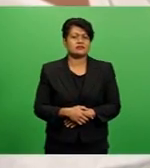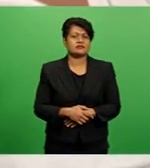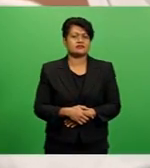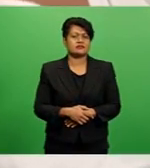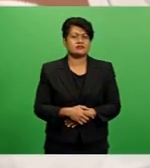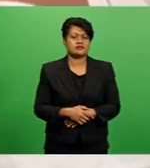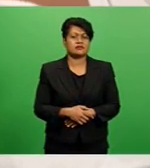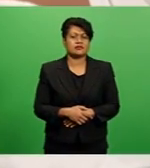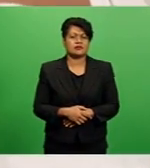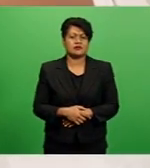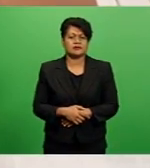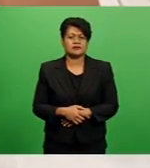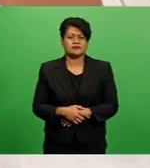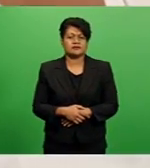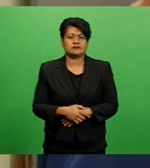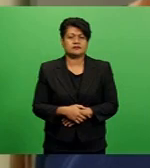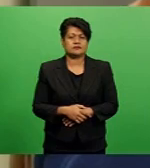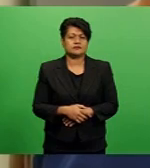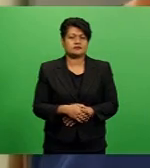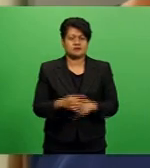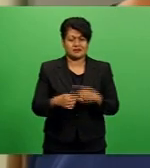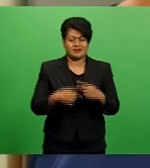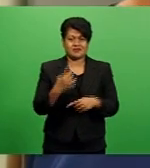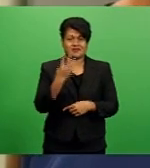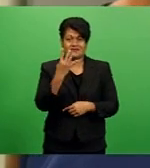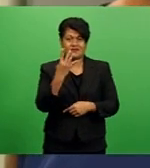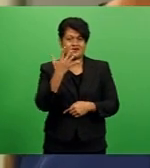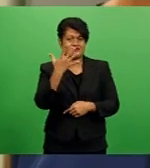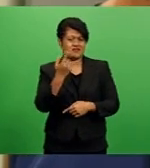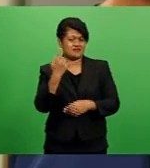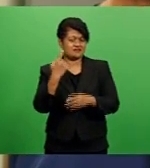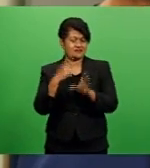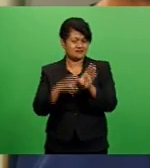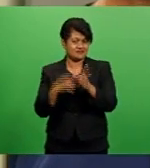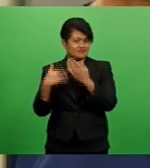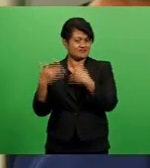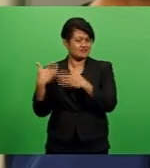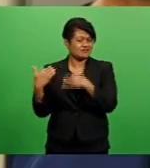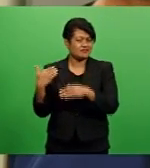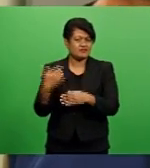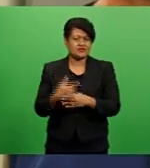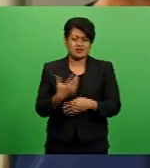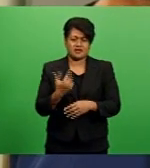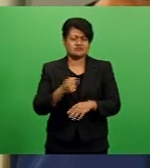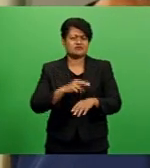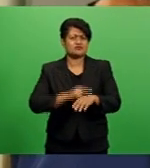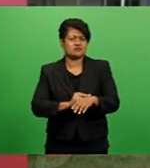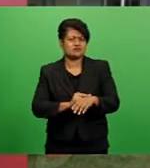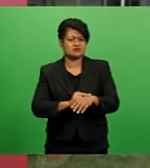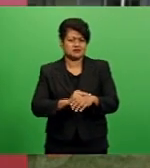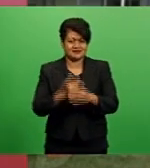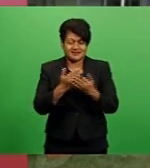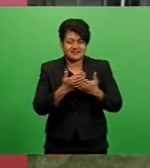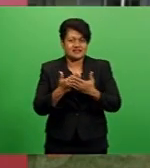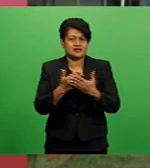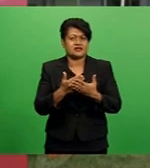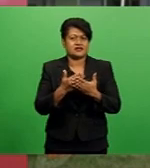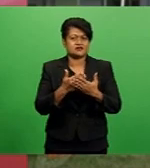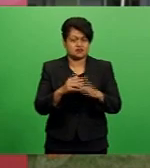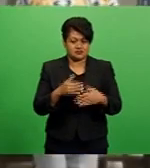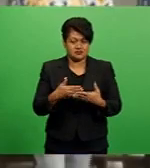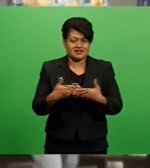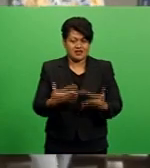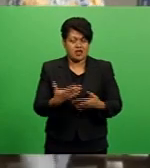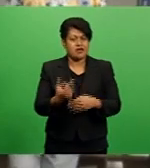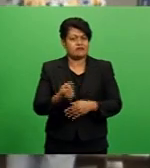about 4 or 5 years ago, there was about 400 doctors in the service. As I speak now, there's now nearly 1,000, or maybe just over 1,000